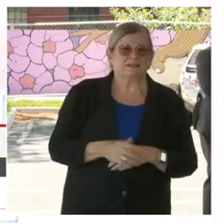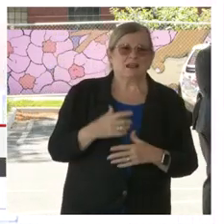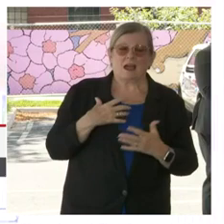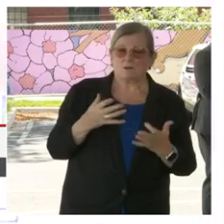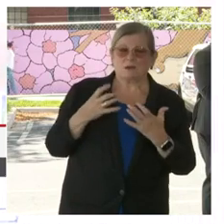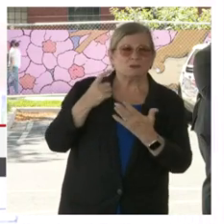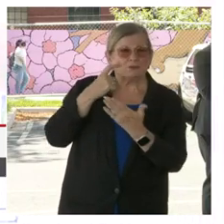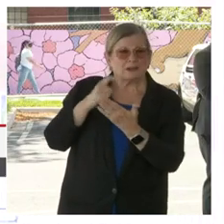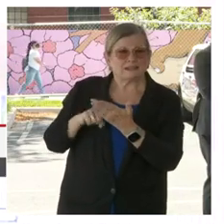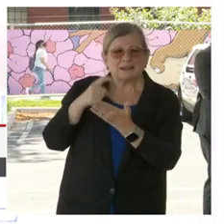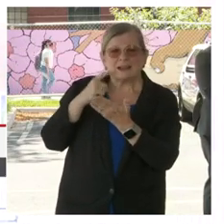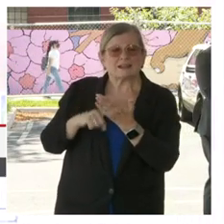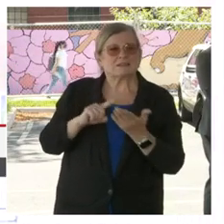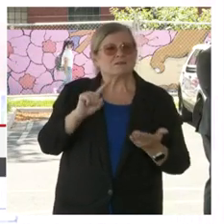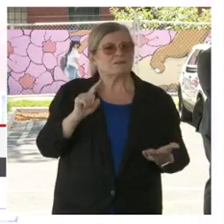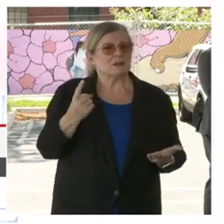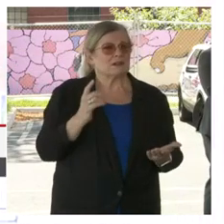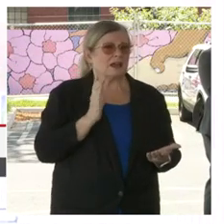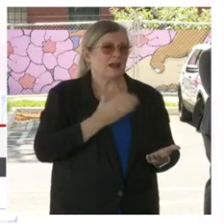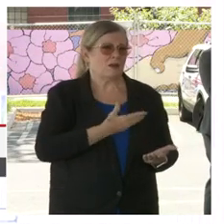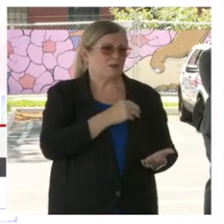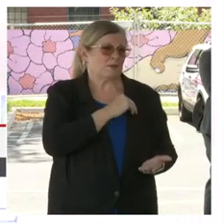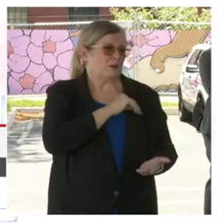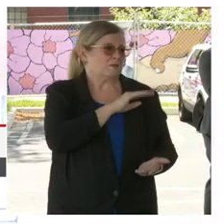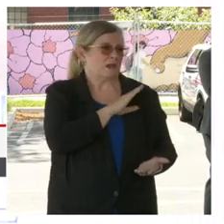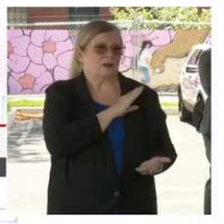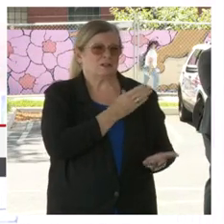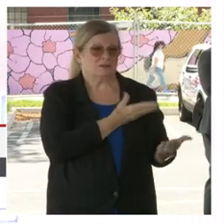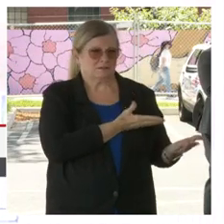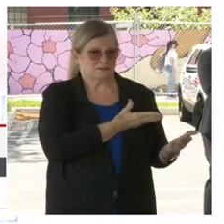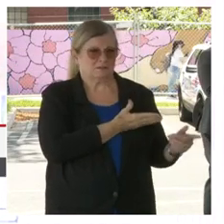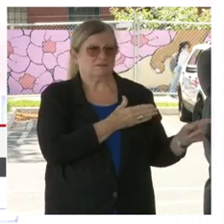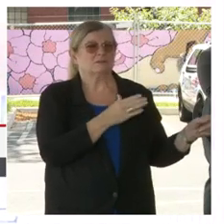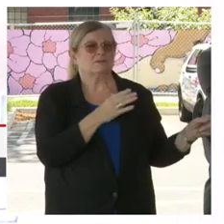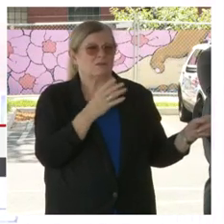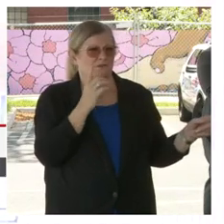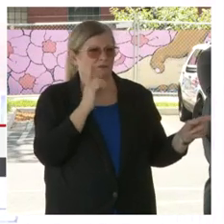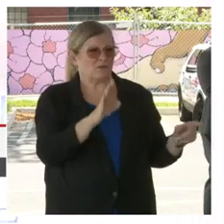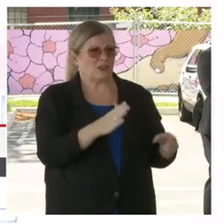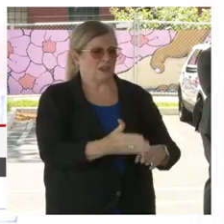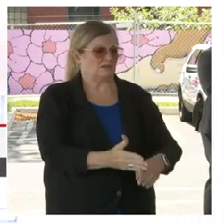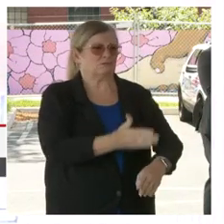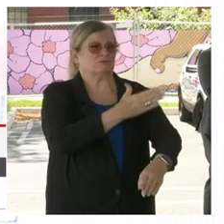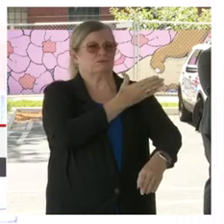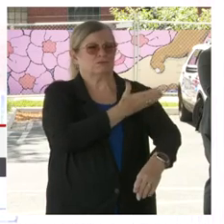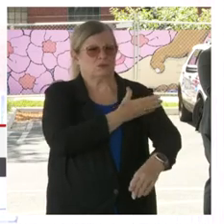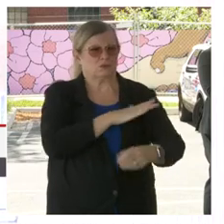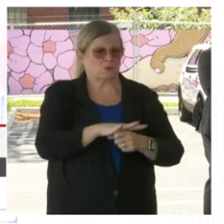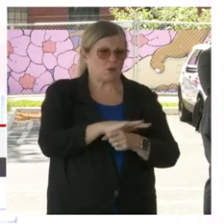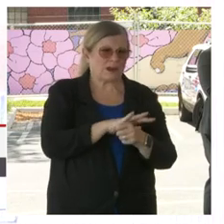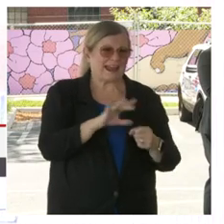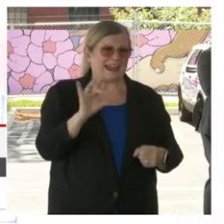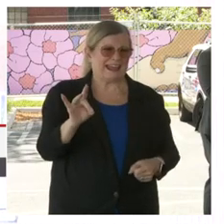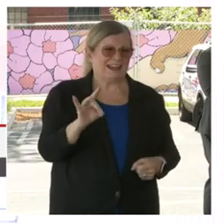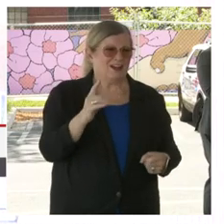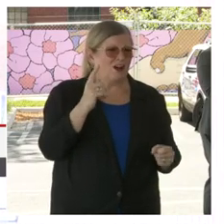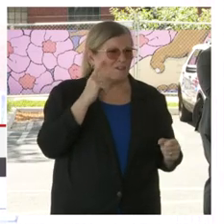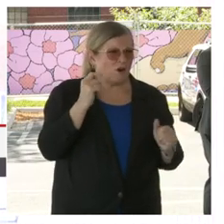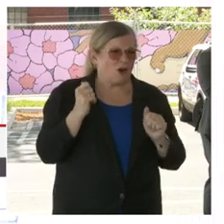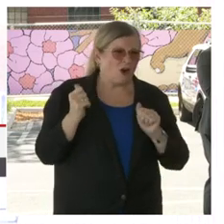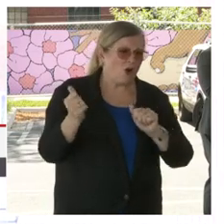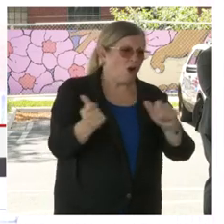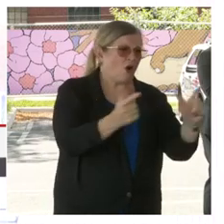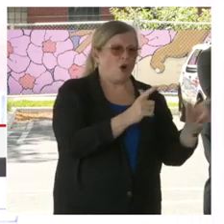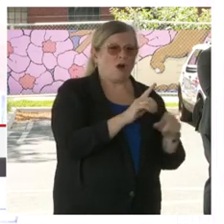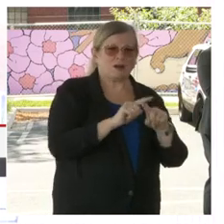foremost, our Mayor, Muriel Bowser, for her commitment to the enhancement of Ward 8 and all 8 wards across the District of Columbia.